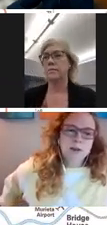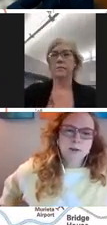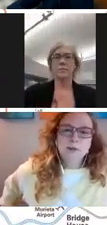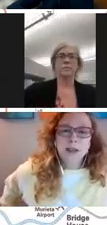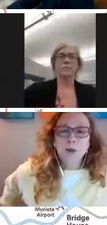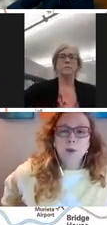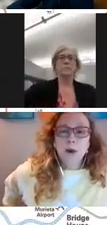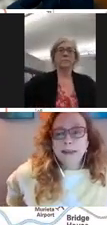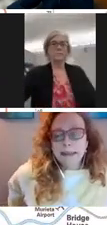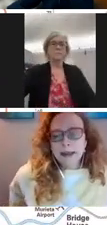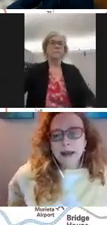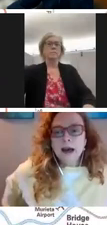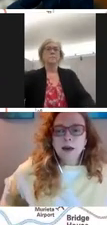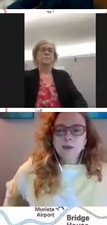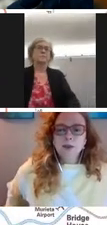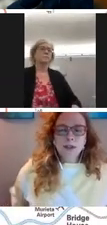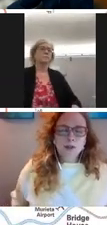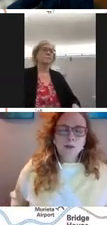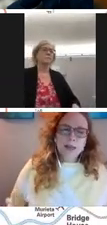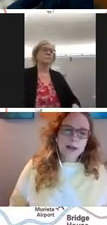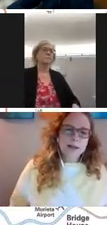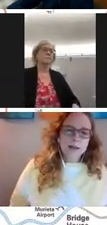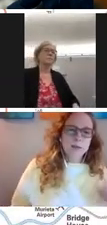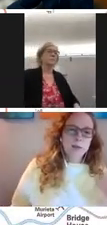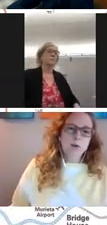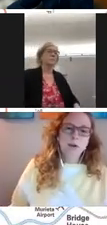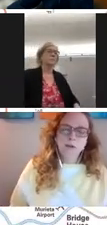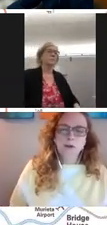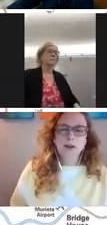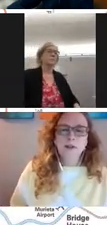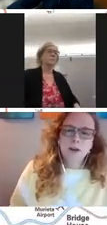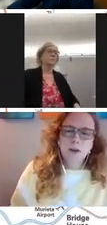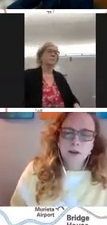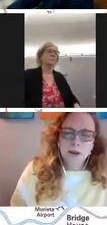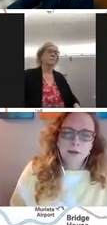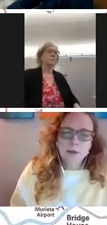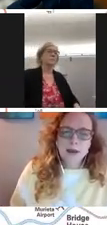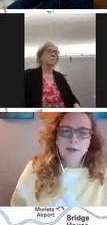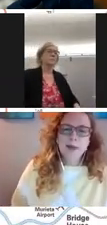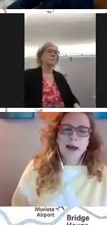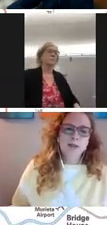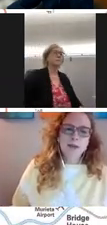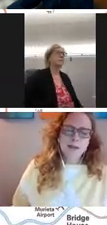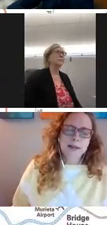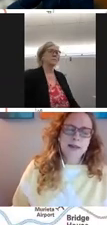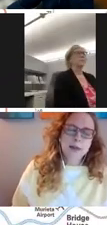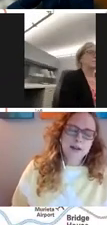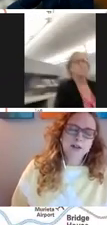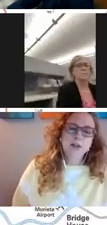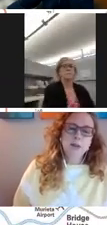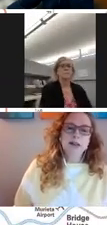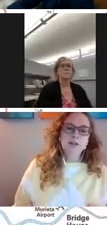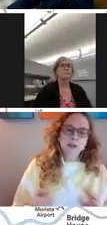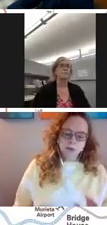webinar was available widely. So we do recognize there are more folks on the call than Pathways